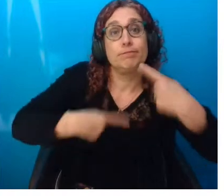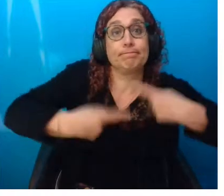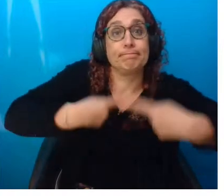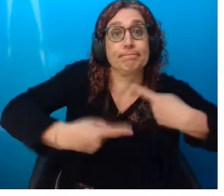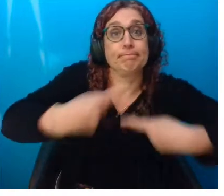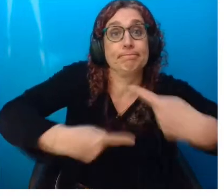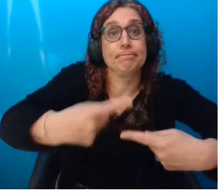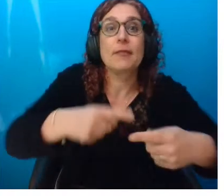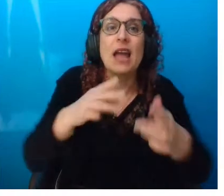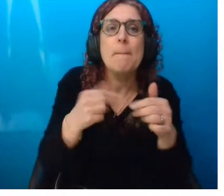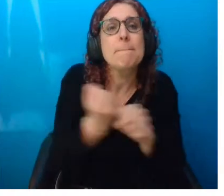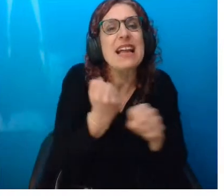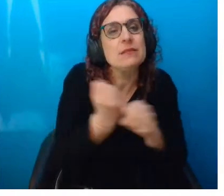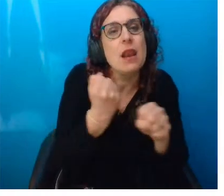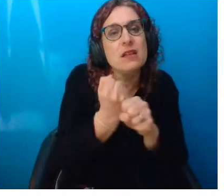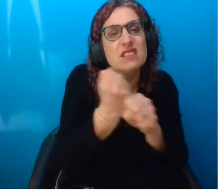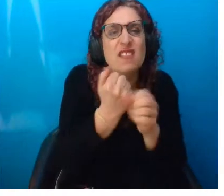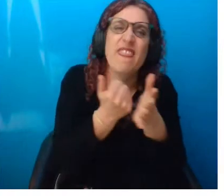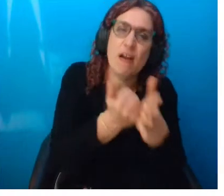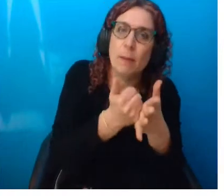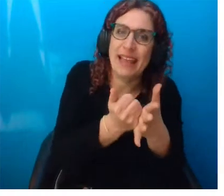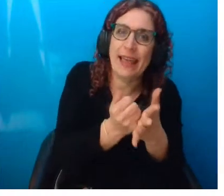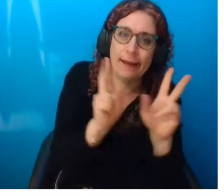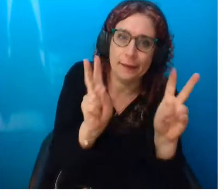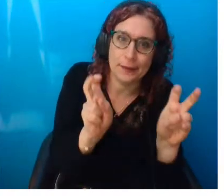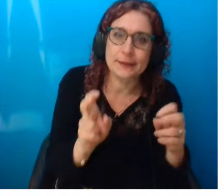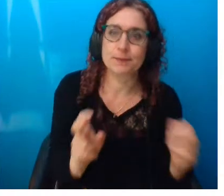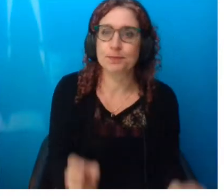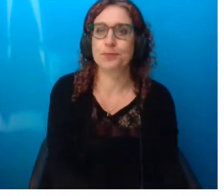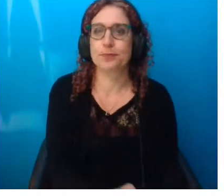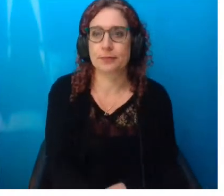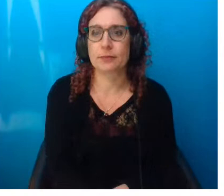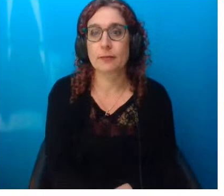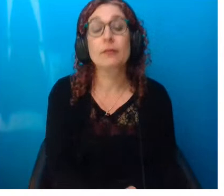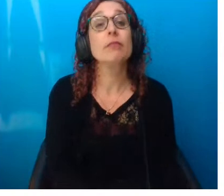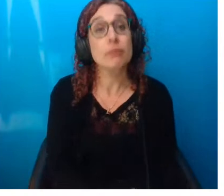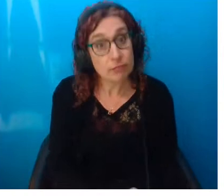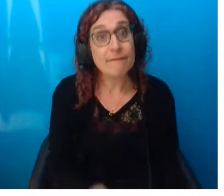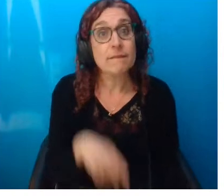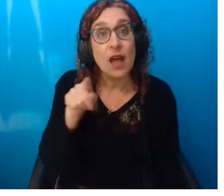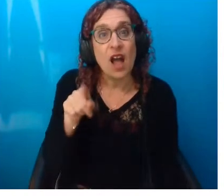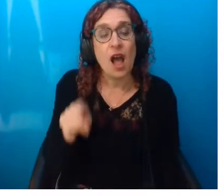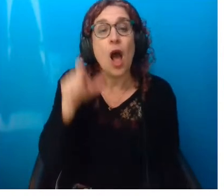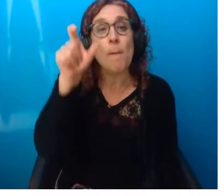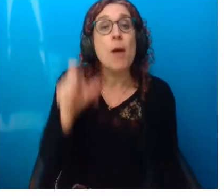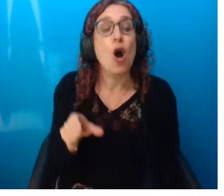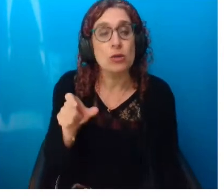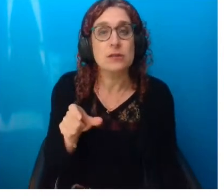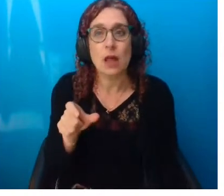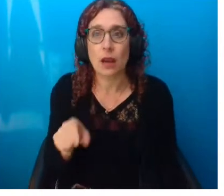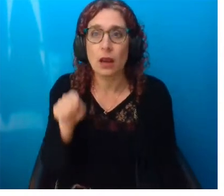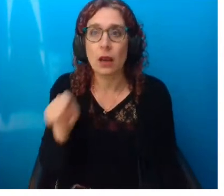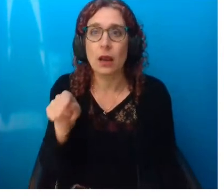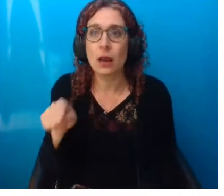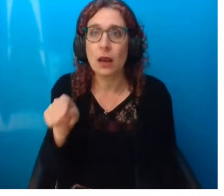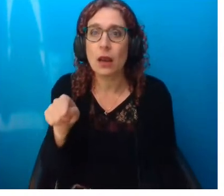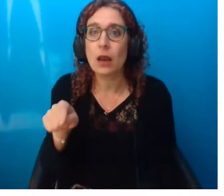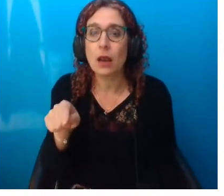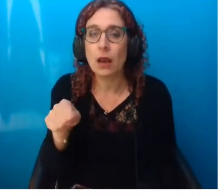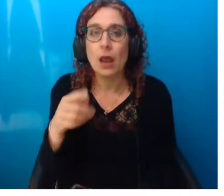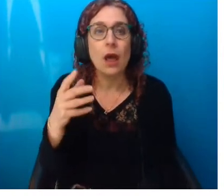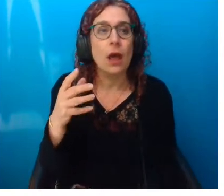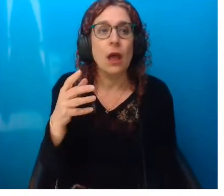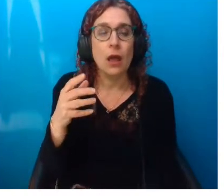initiated. What I do tend to find is that once individuals, if you could go back to the last slide, if individuals